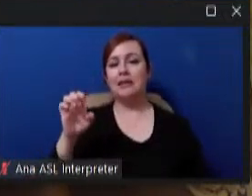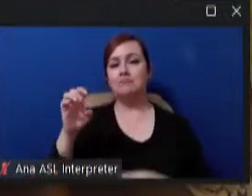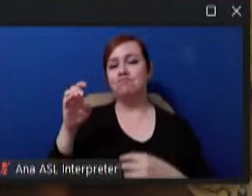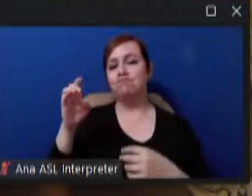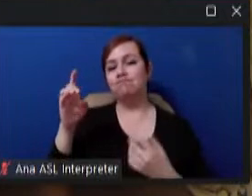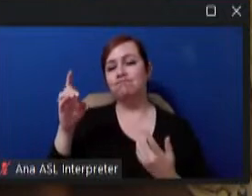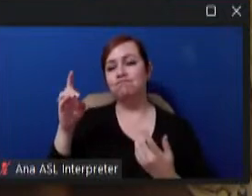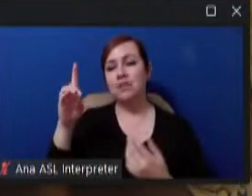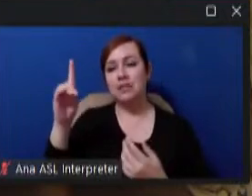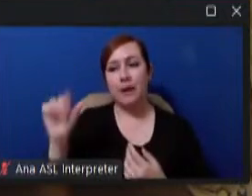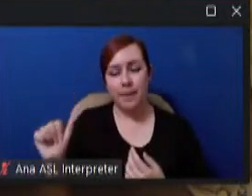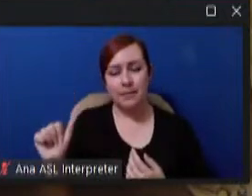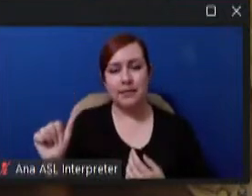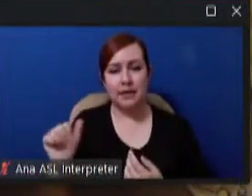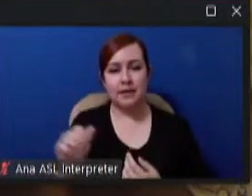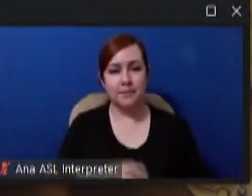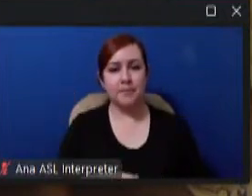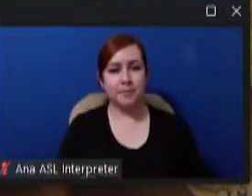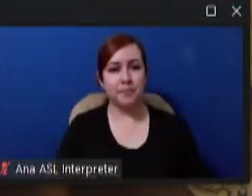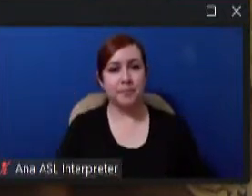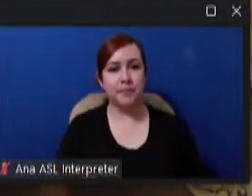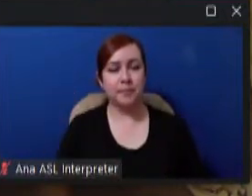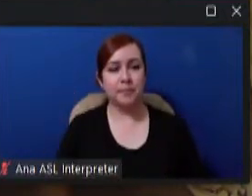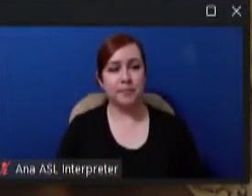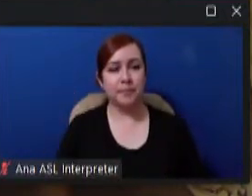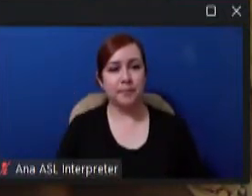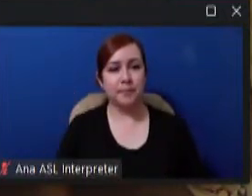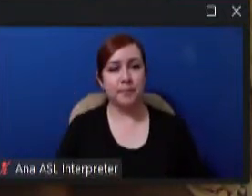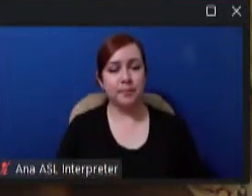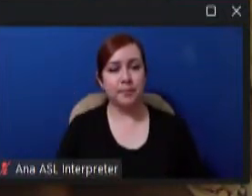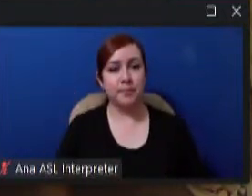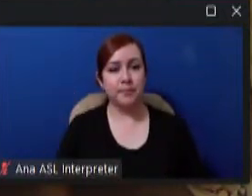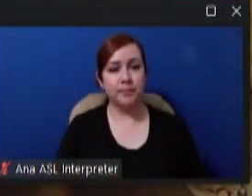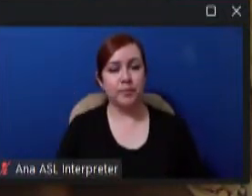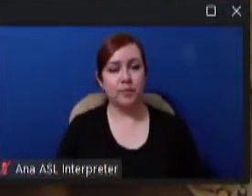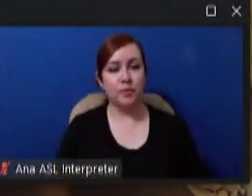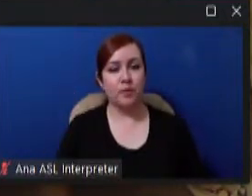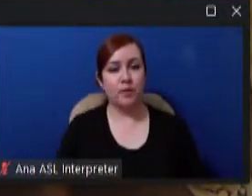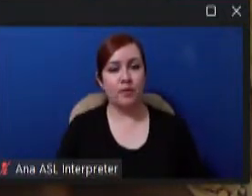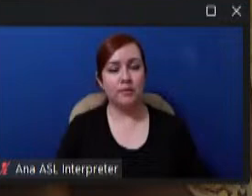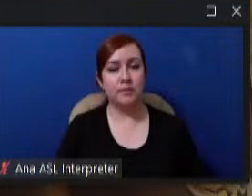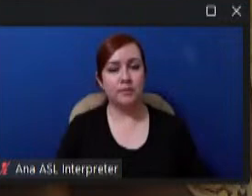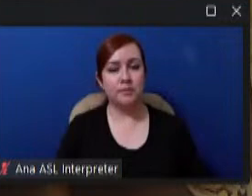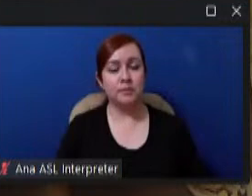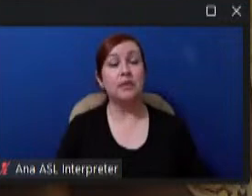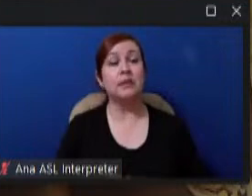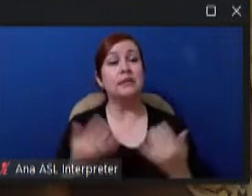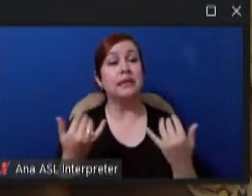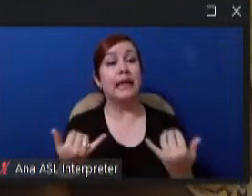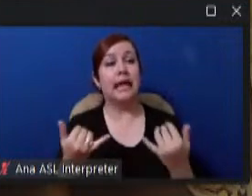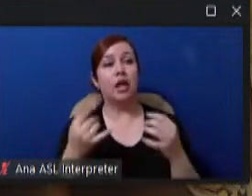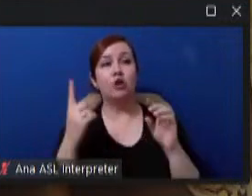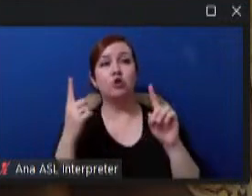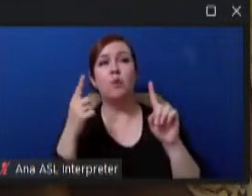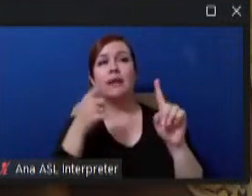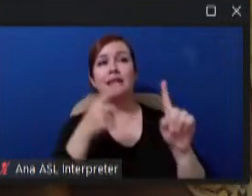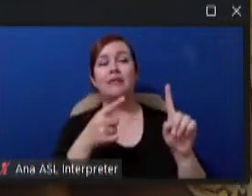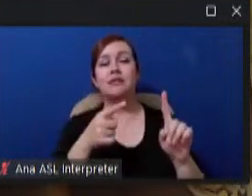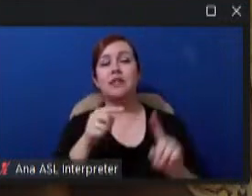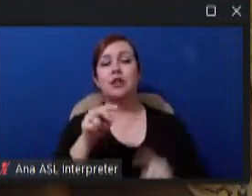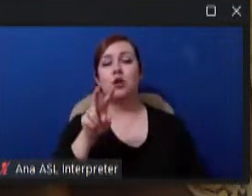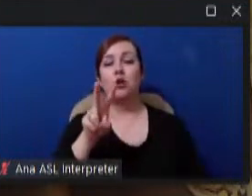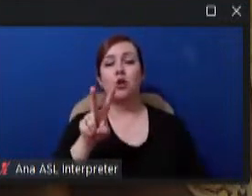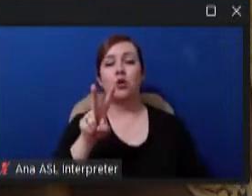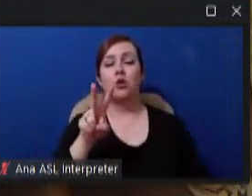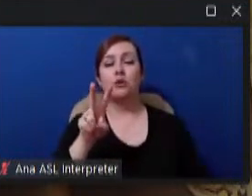to the guidelines of the Committee on Disability and the scope of